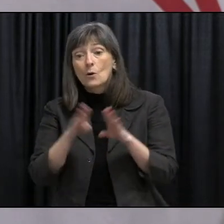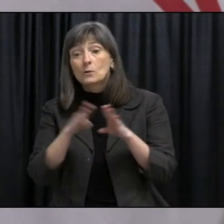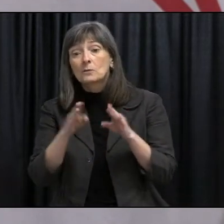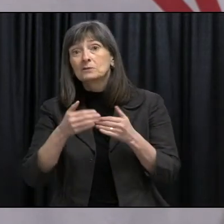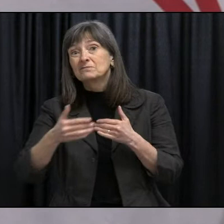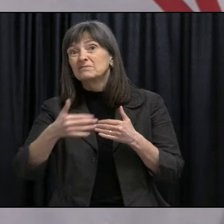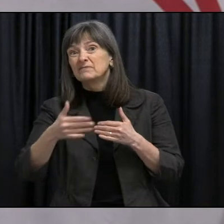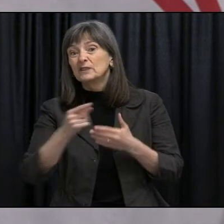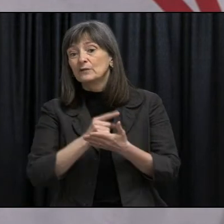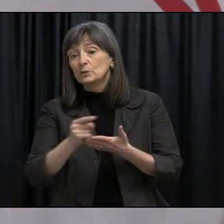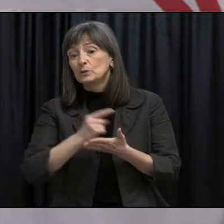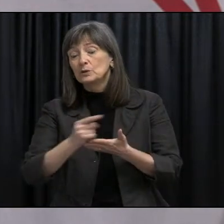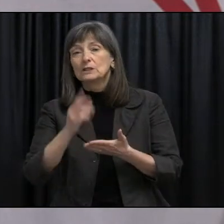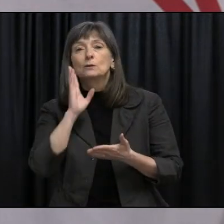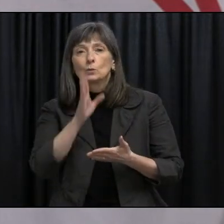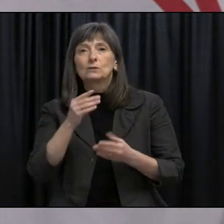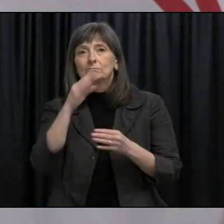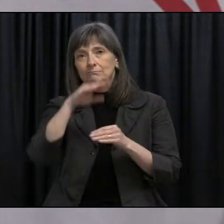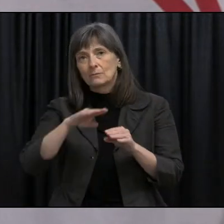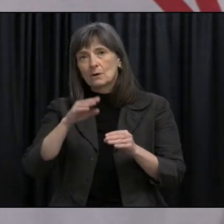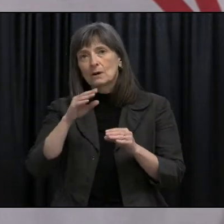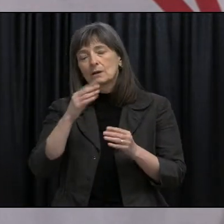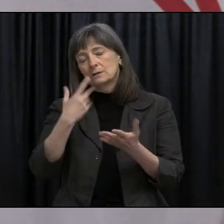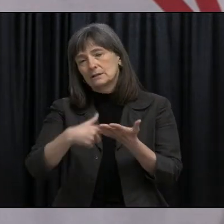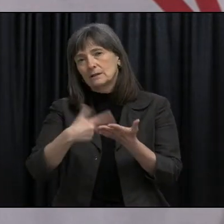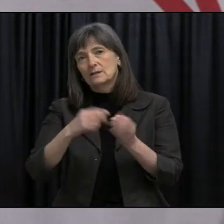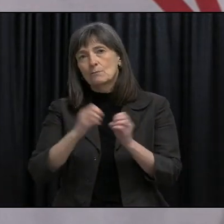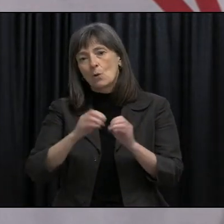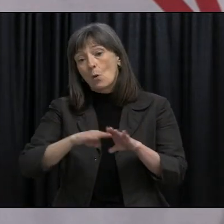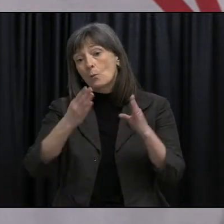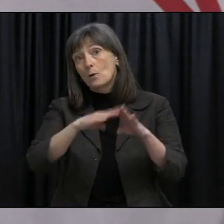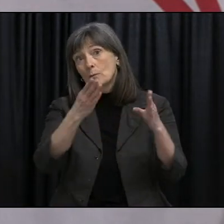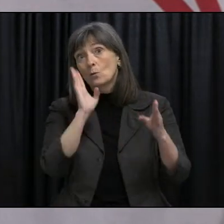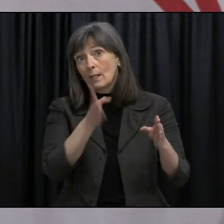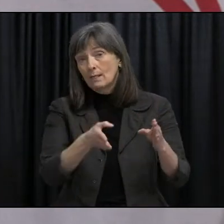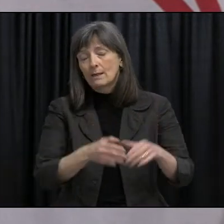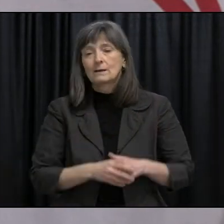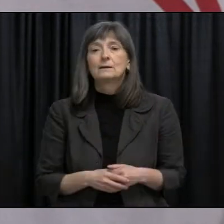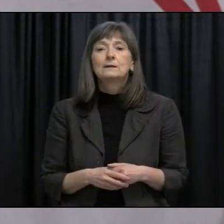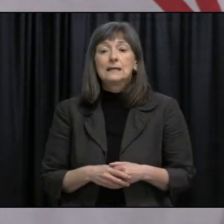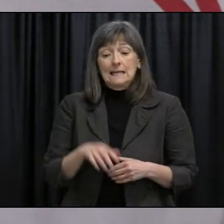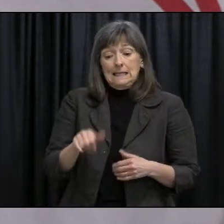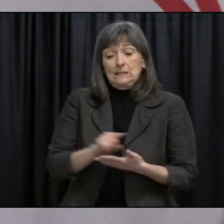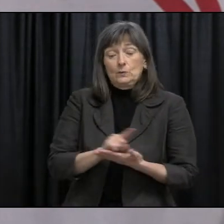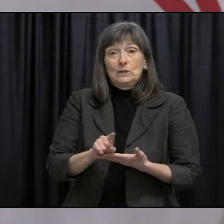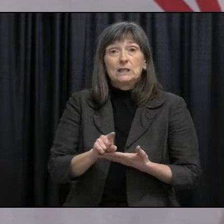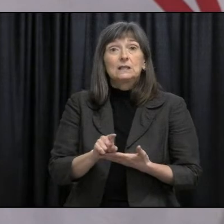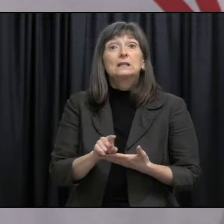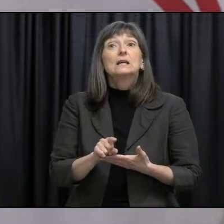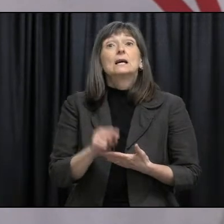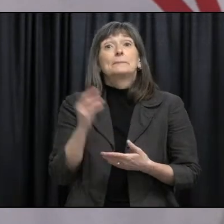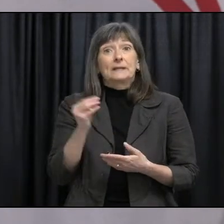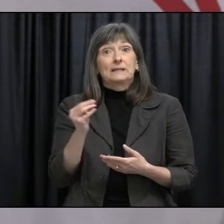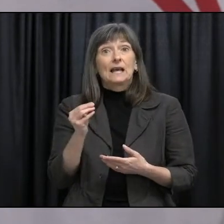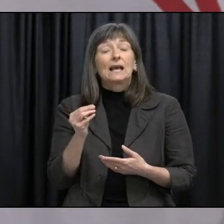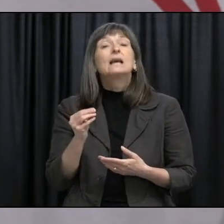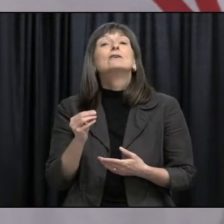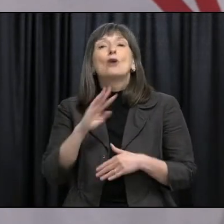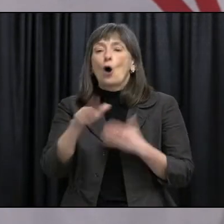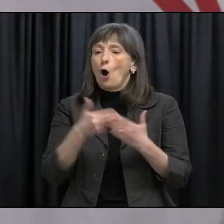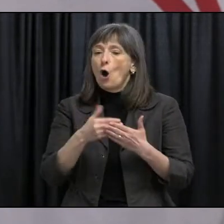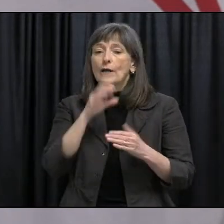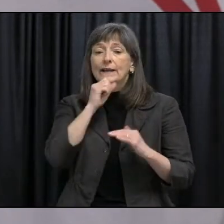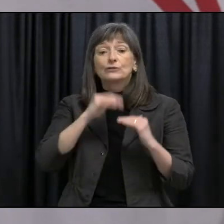coming days and weeks. Earlier this week, vaccine appointments opened to everyone over the age of 12. You